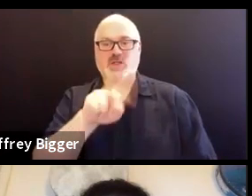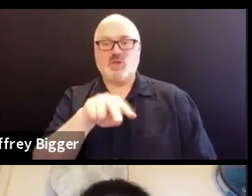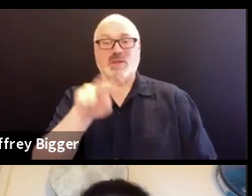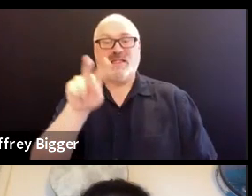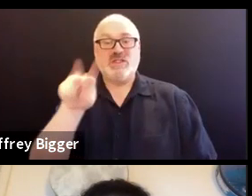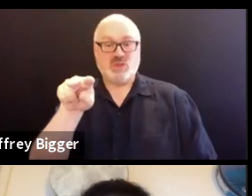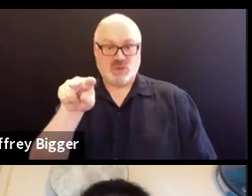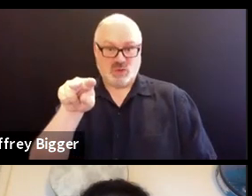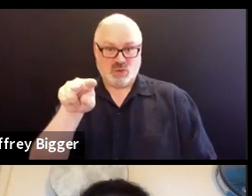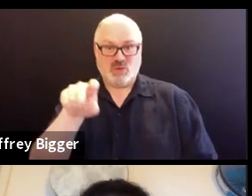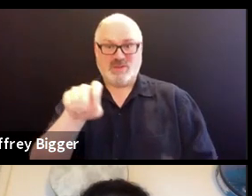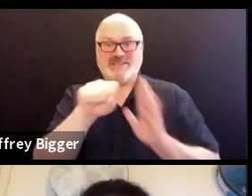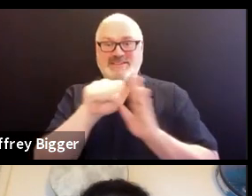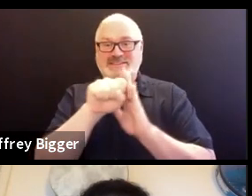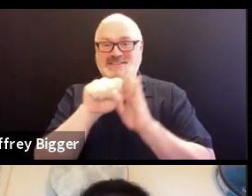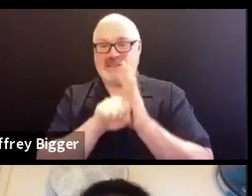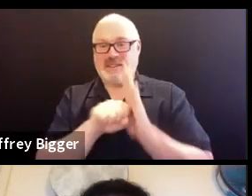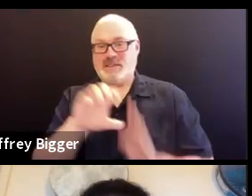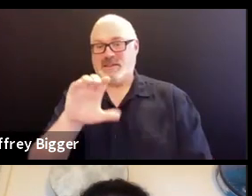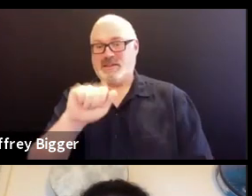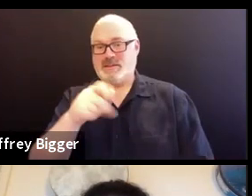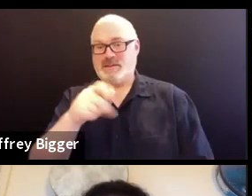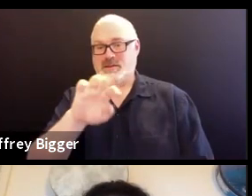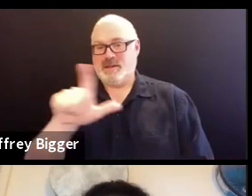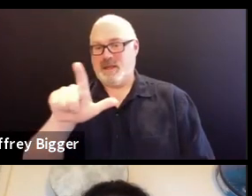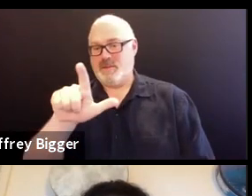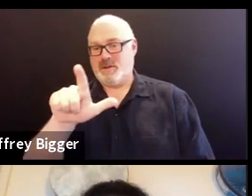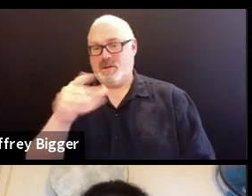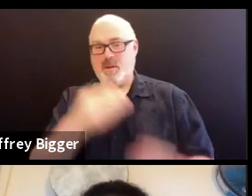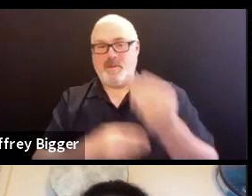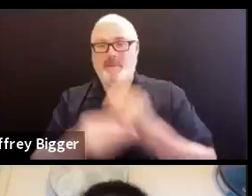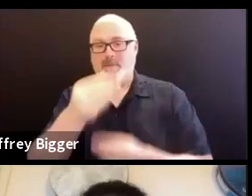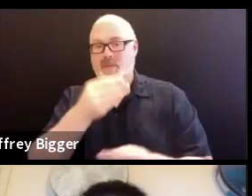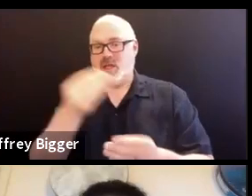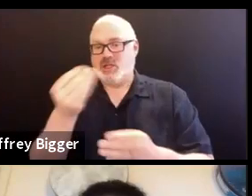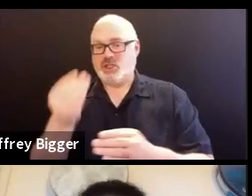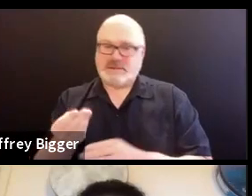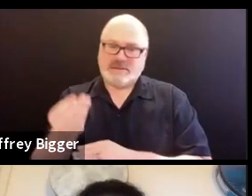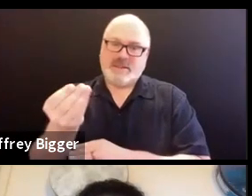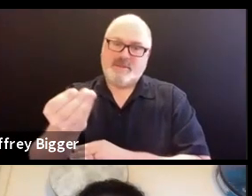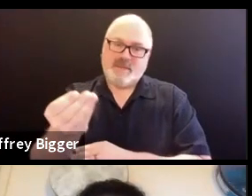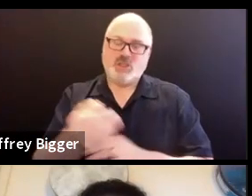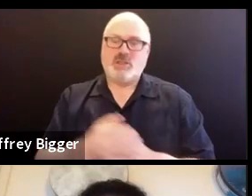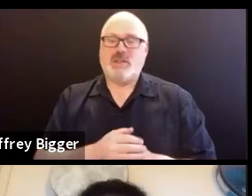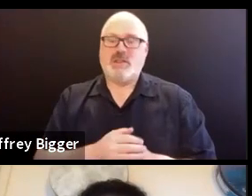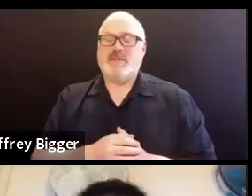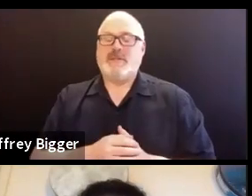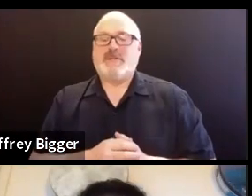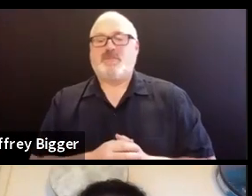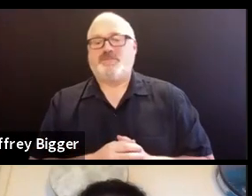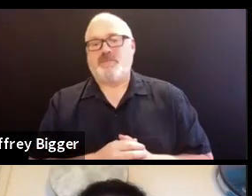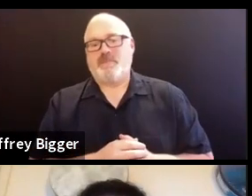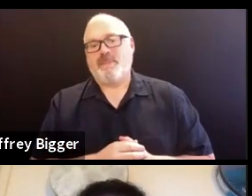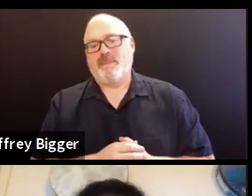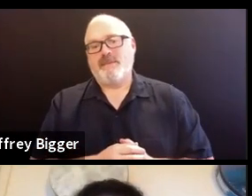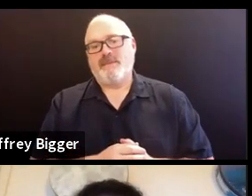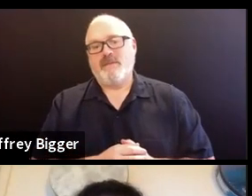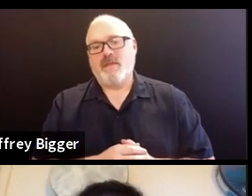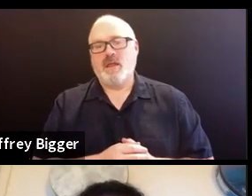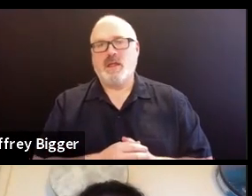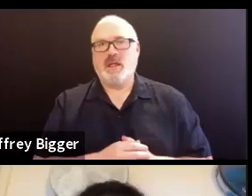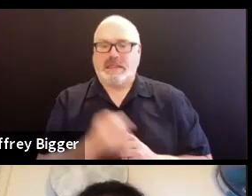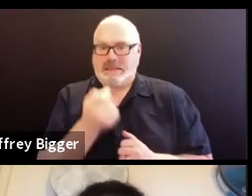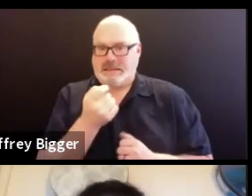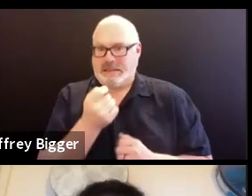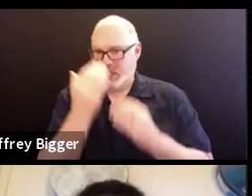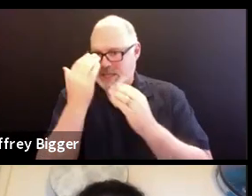FY22 state capital budget submission. And so while there is little expectation